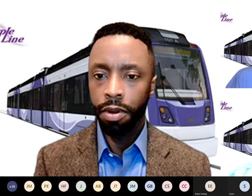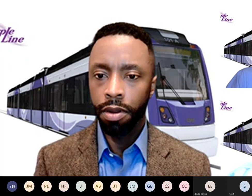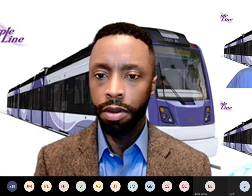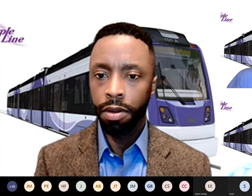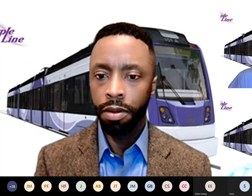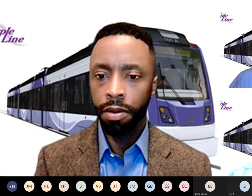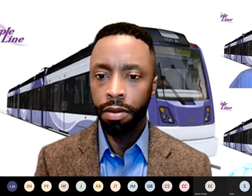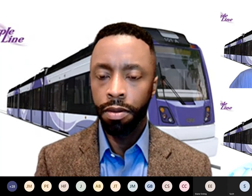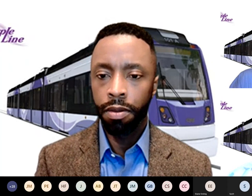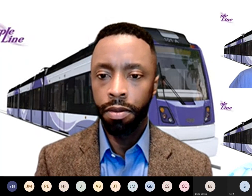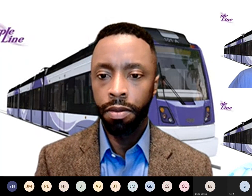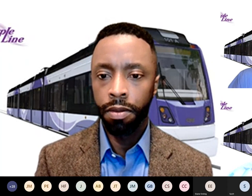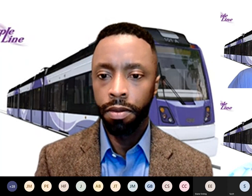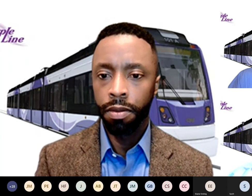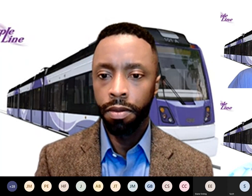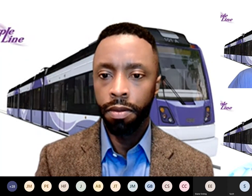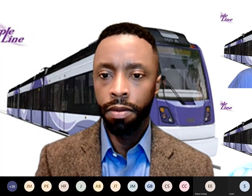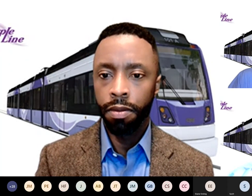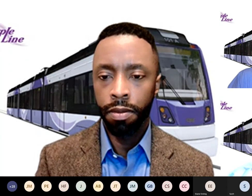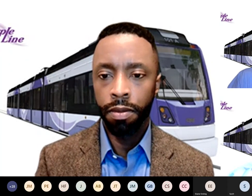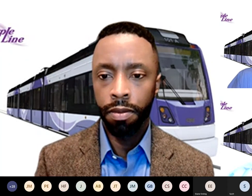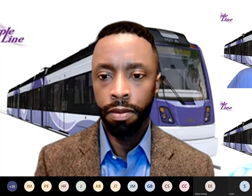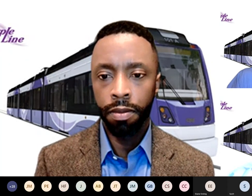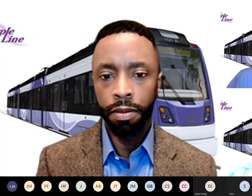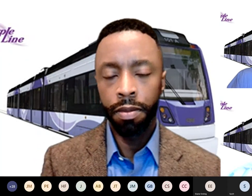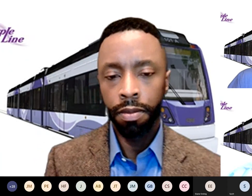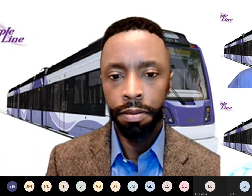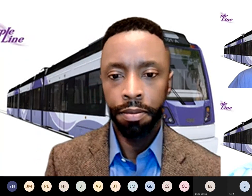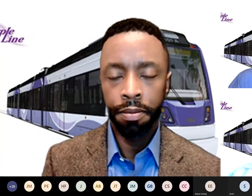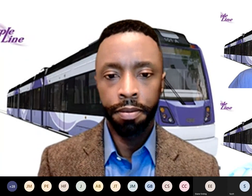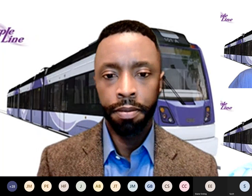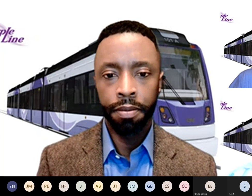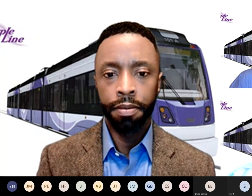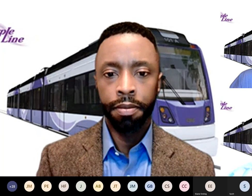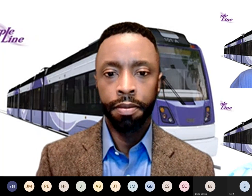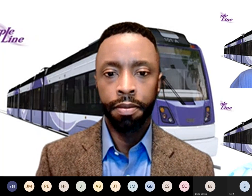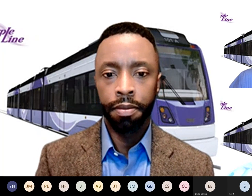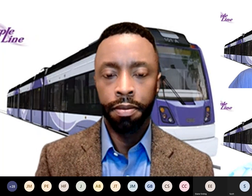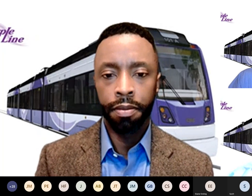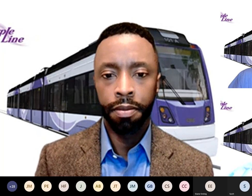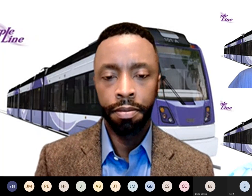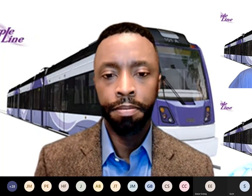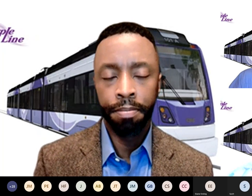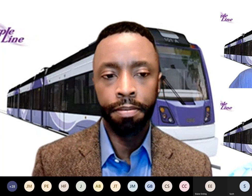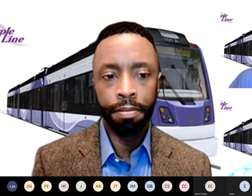I believe that the best way to do it is for us to look it up